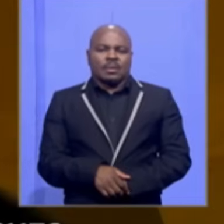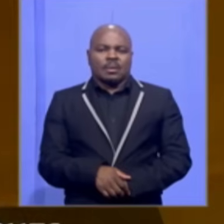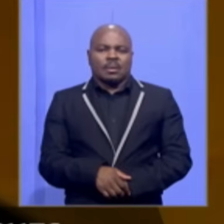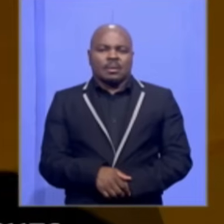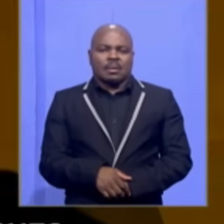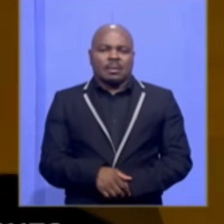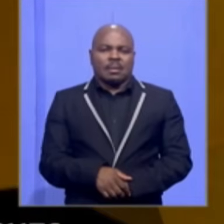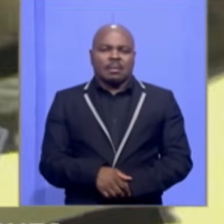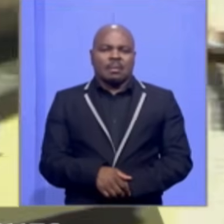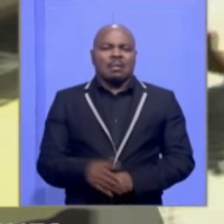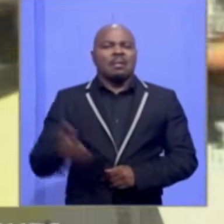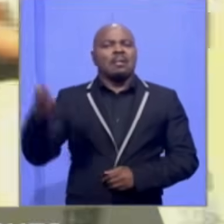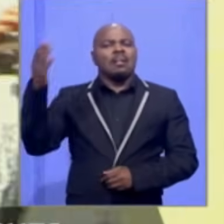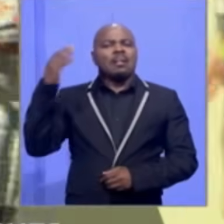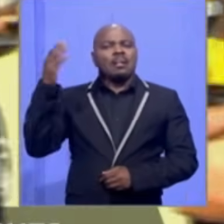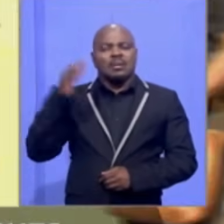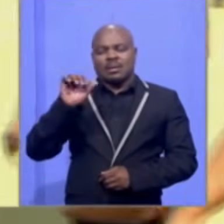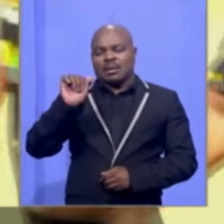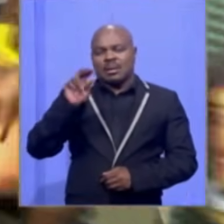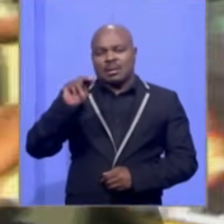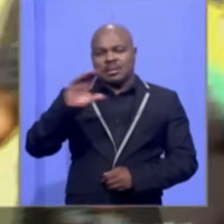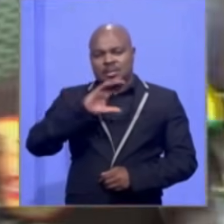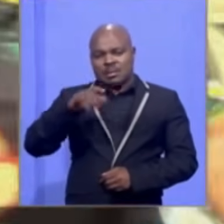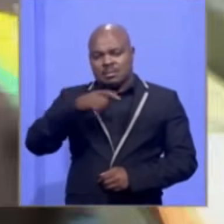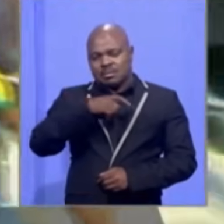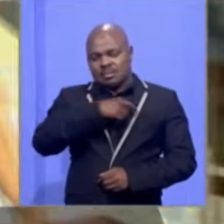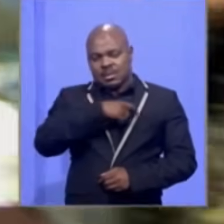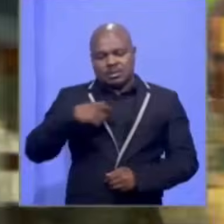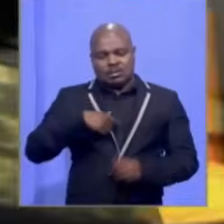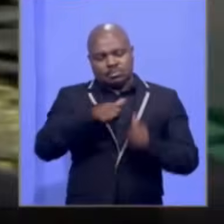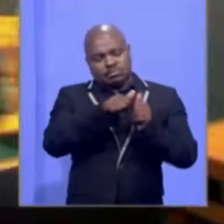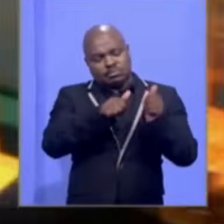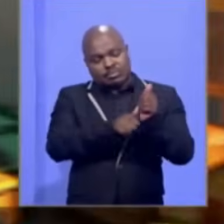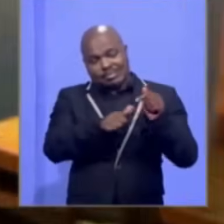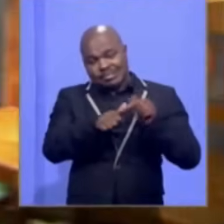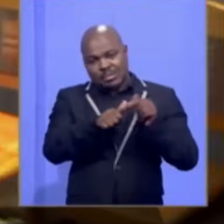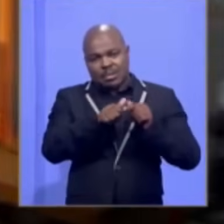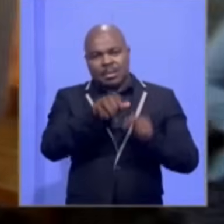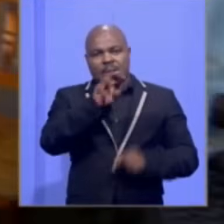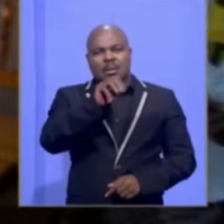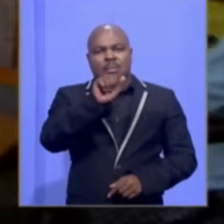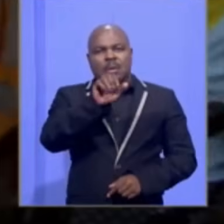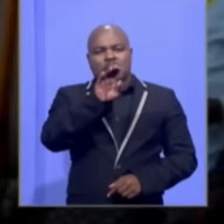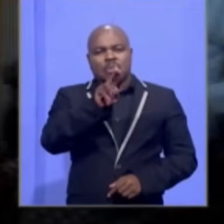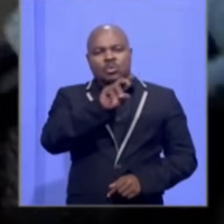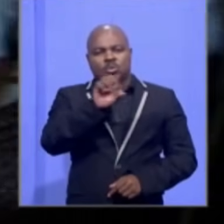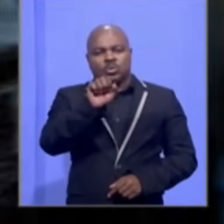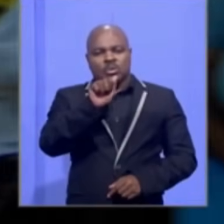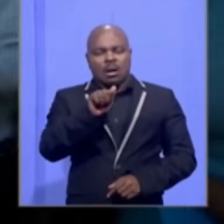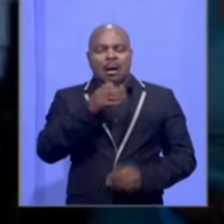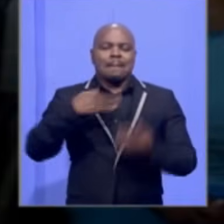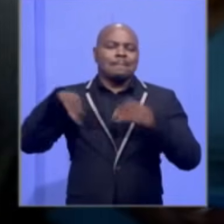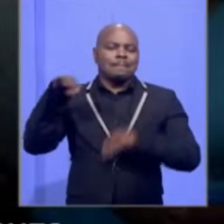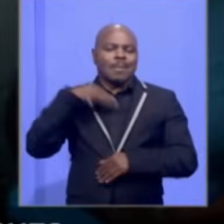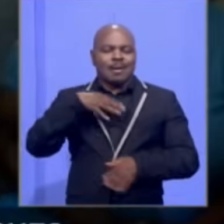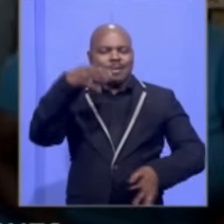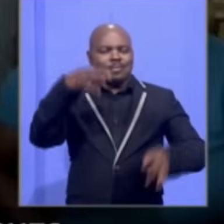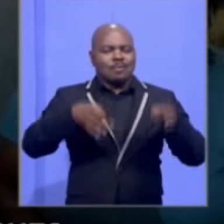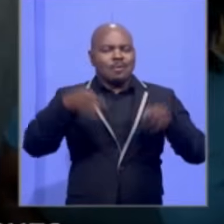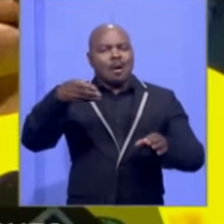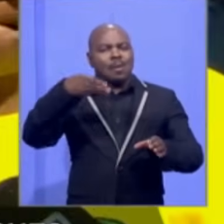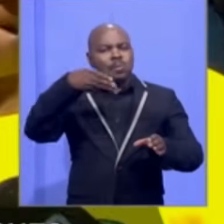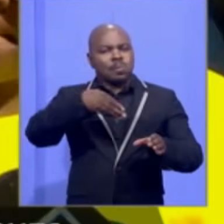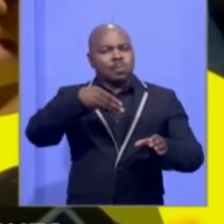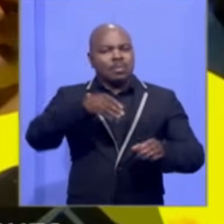Wa mo presidente wa mehleng wa mokga wa ANC David Mabuza o sa iponahatsa hape sedikadikweng sa dipolotiki. The